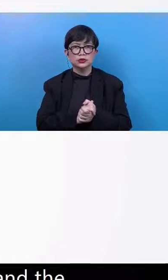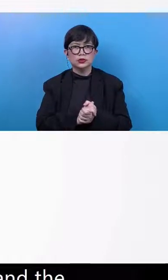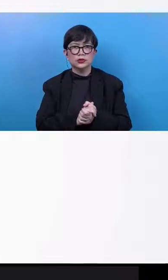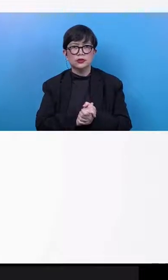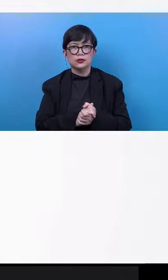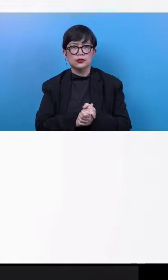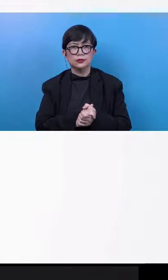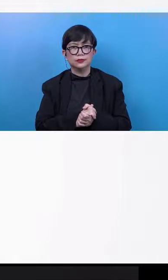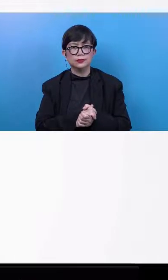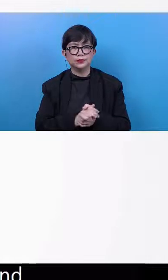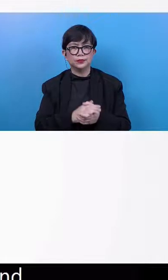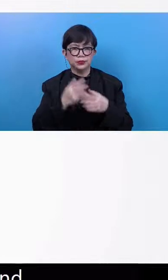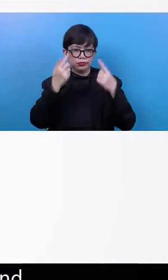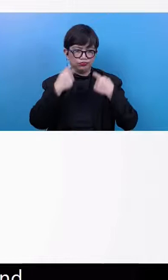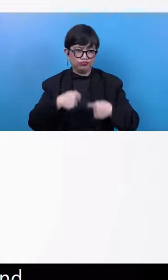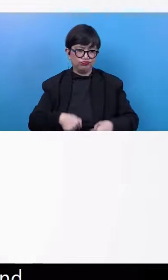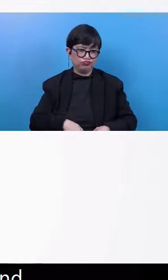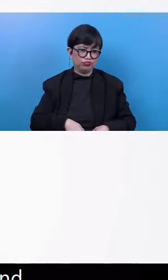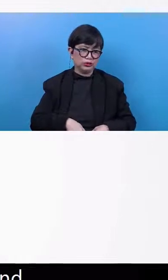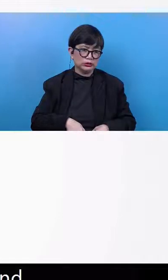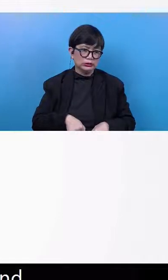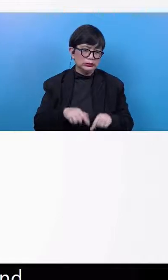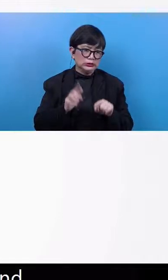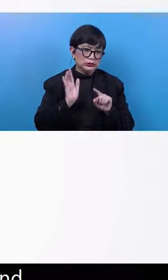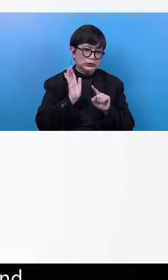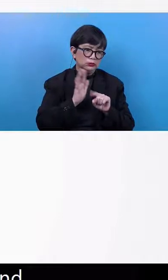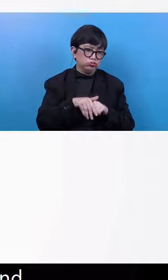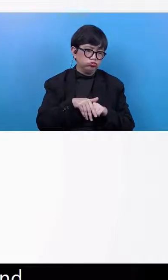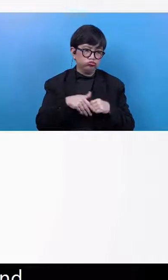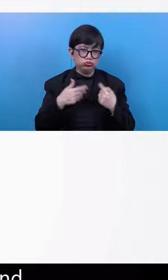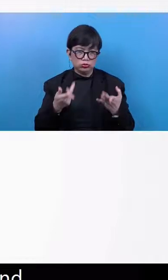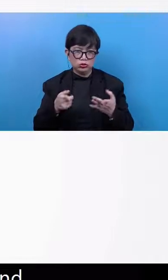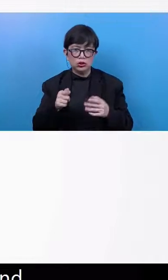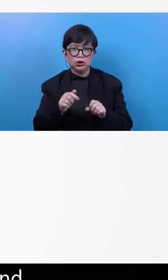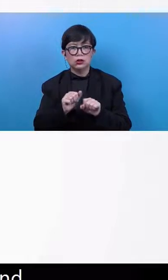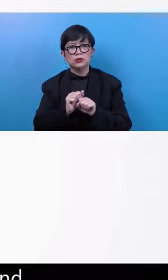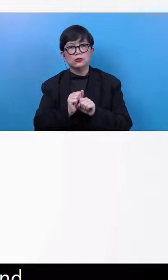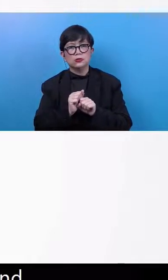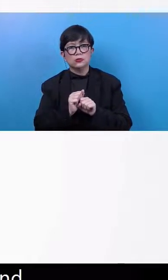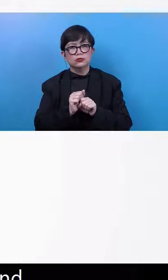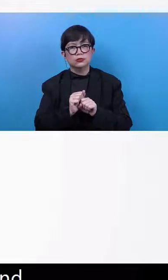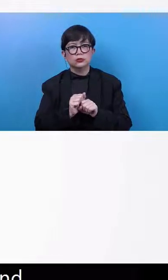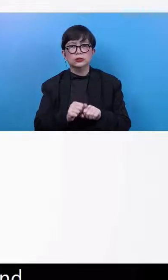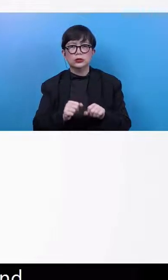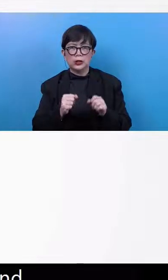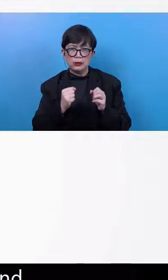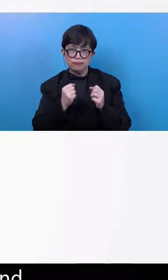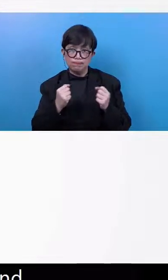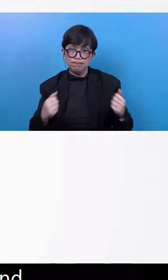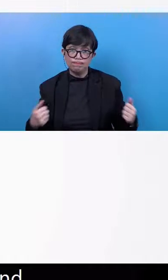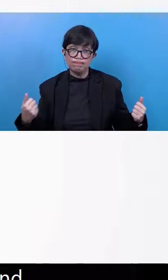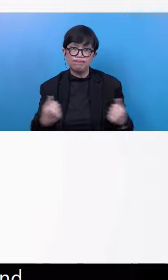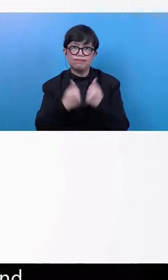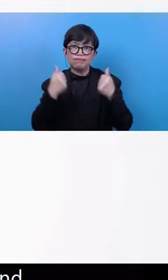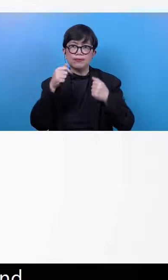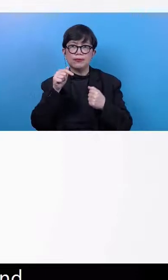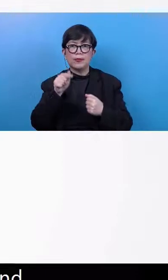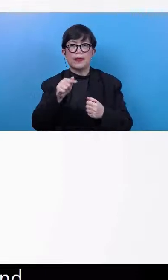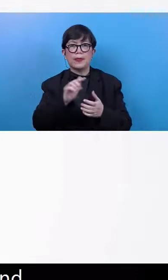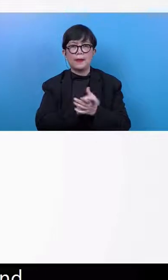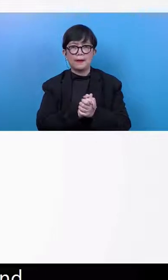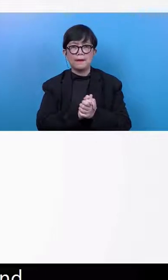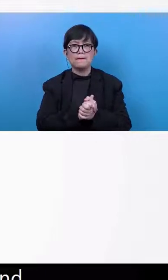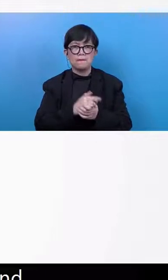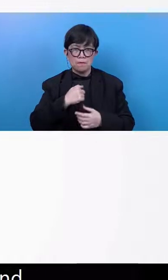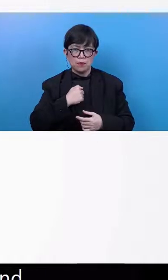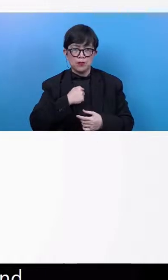Moreover, these challenges are interlinked and connected in many different ways and propagate across countries and across